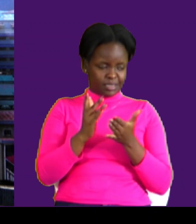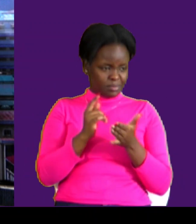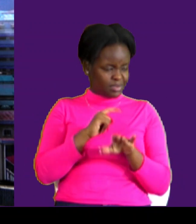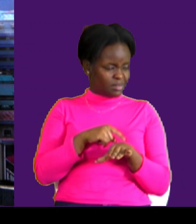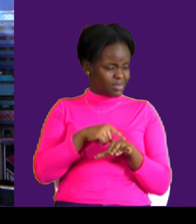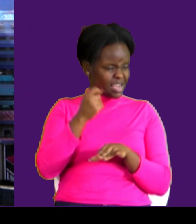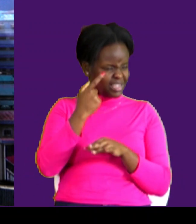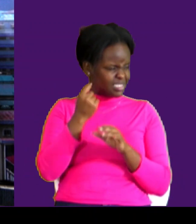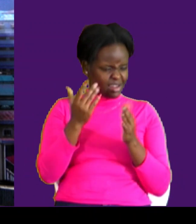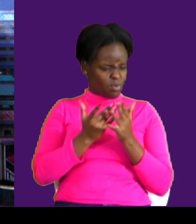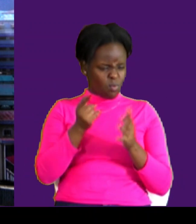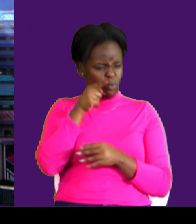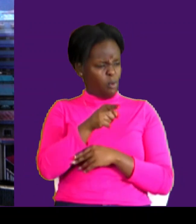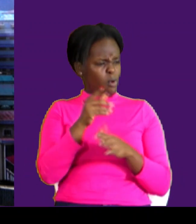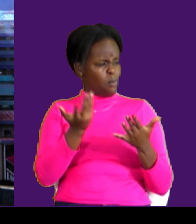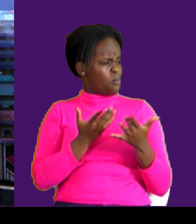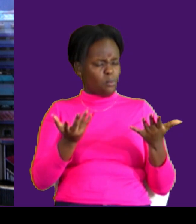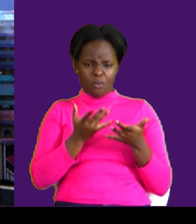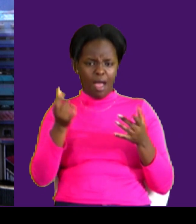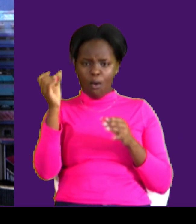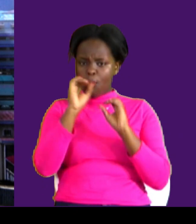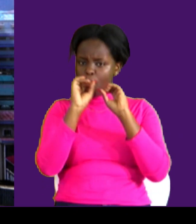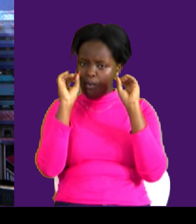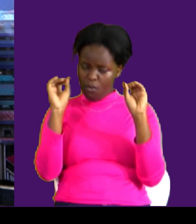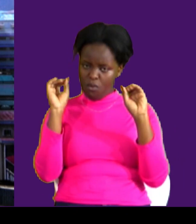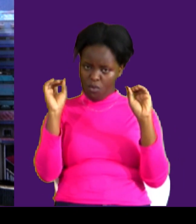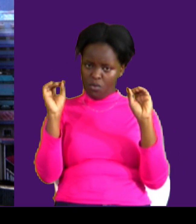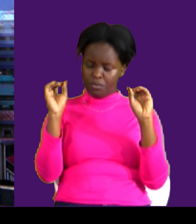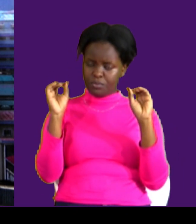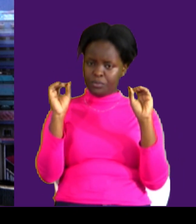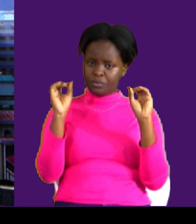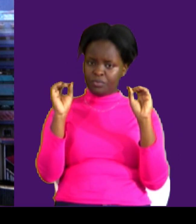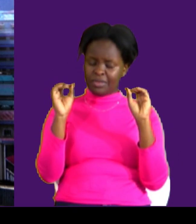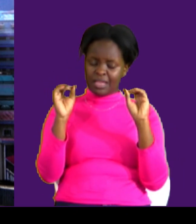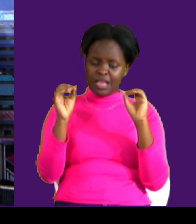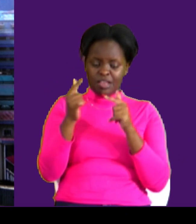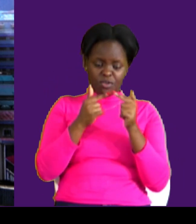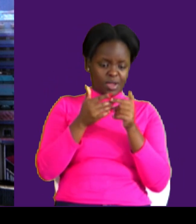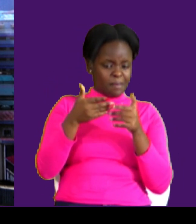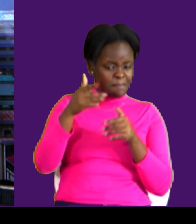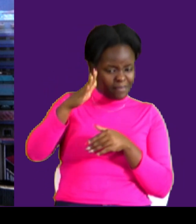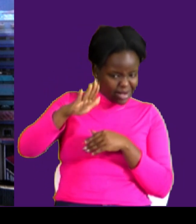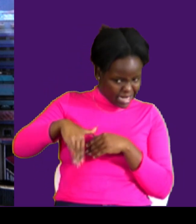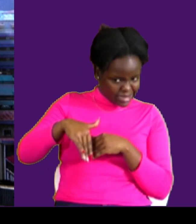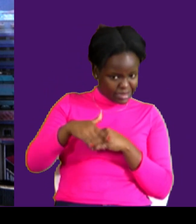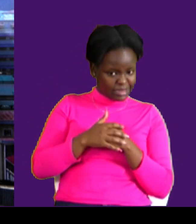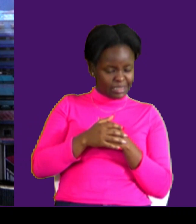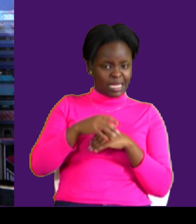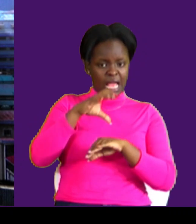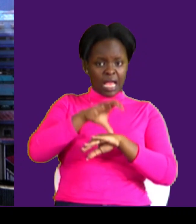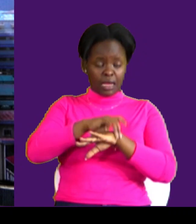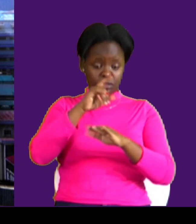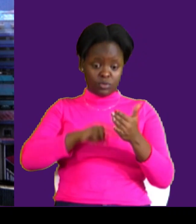is this place, where or the you came late, or you opened your television late, and you find